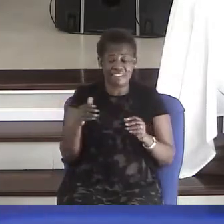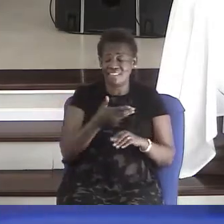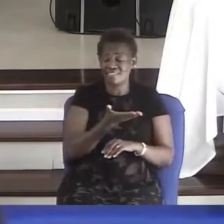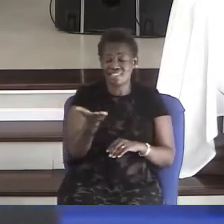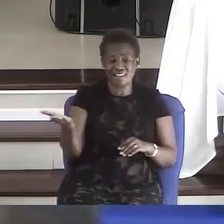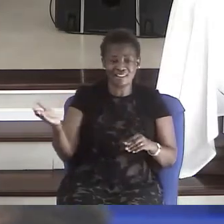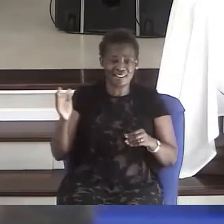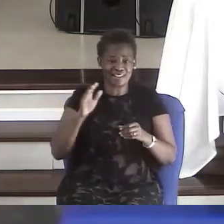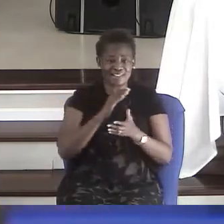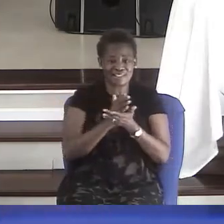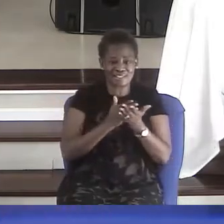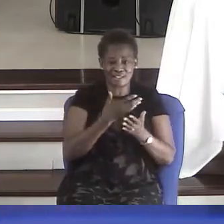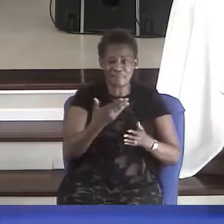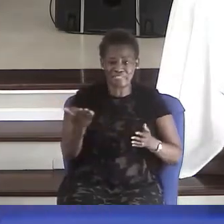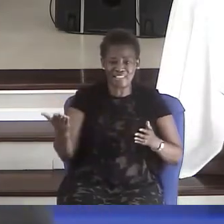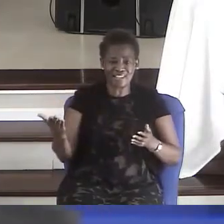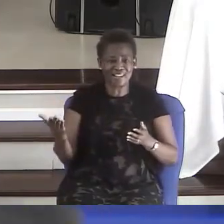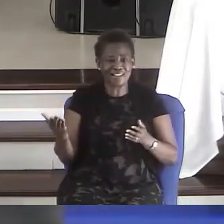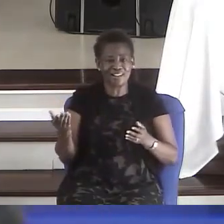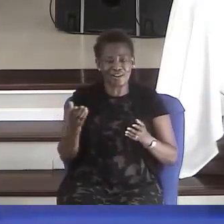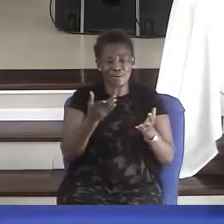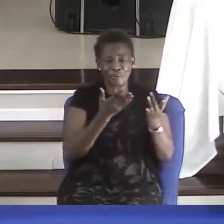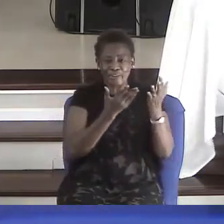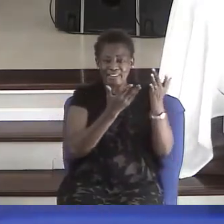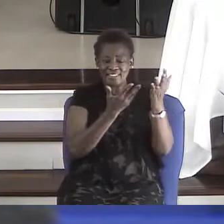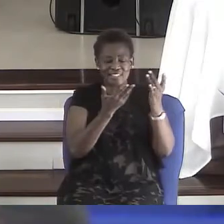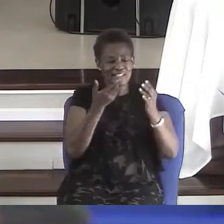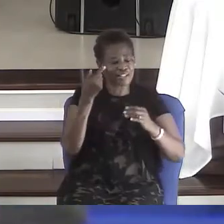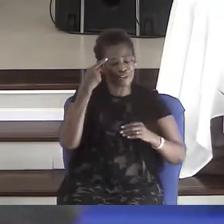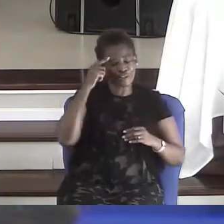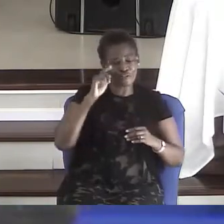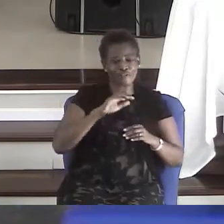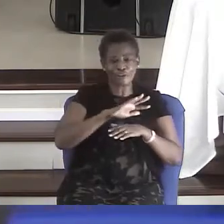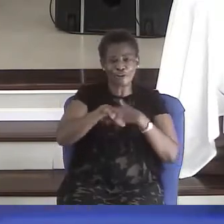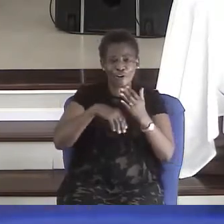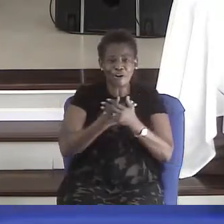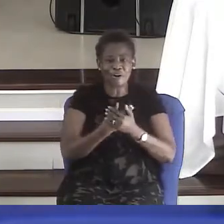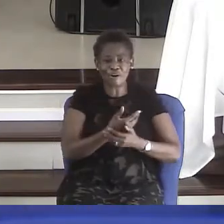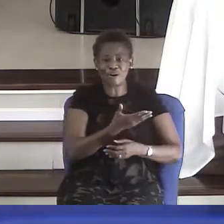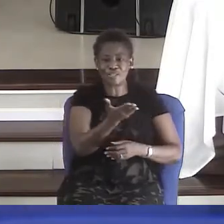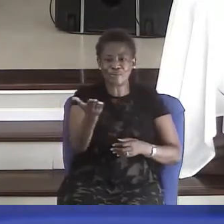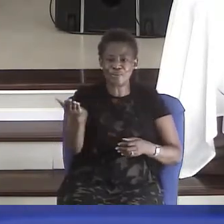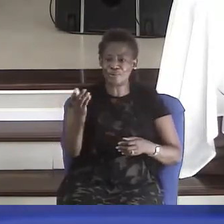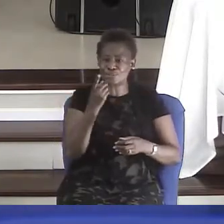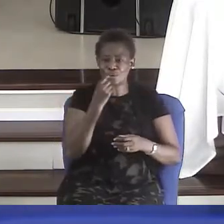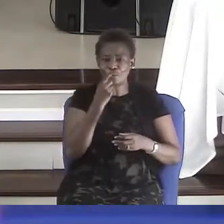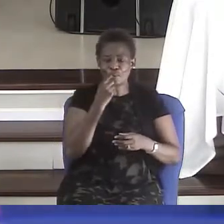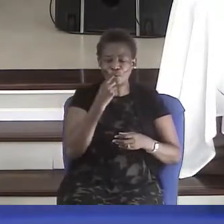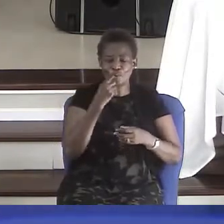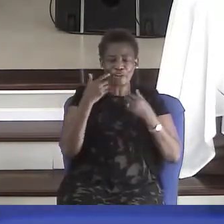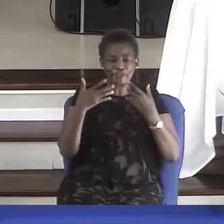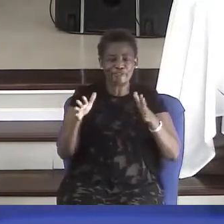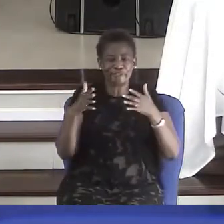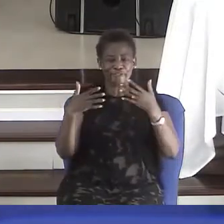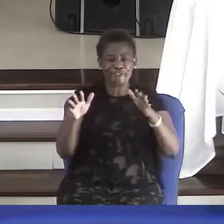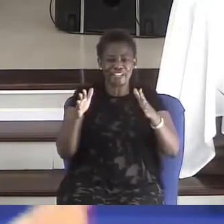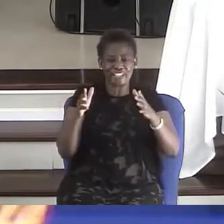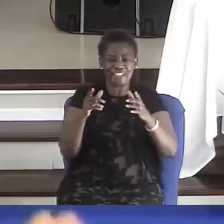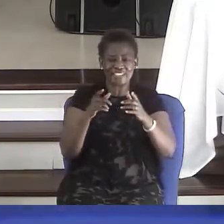all those who will finish the race. For all those who would